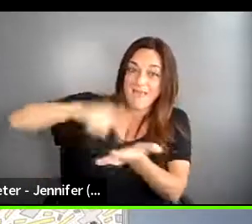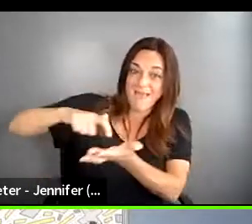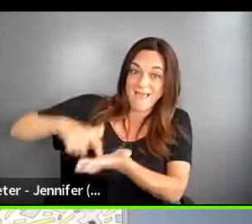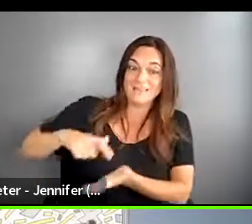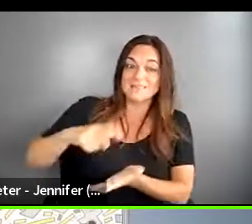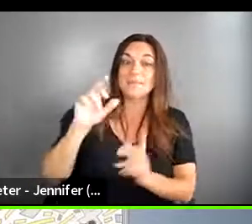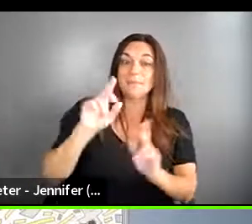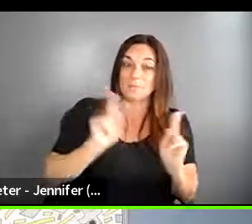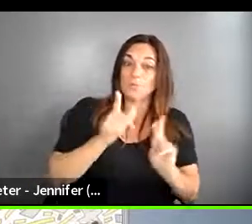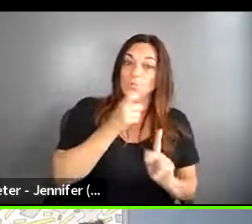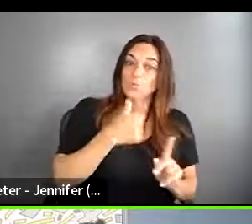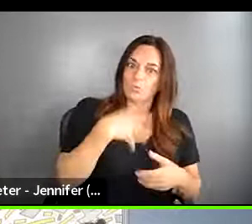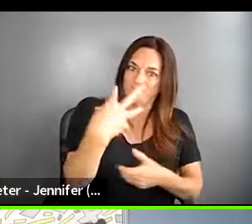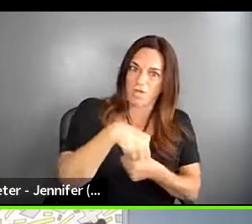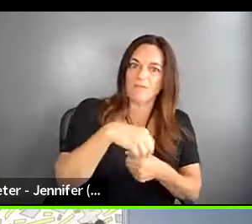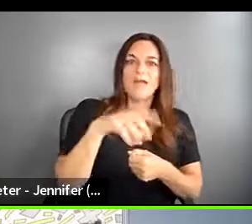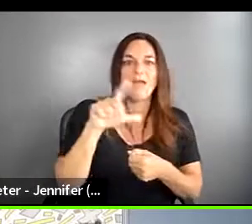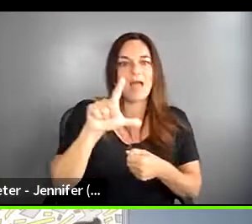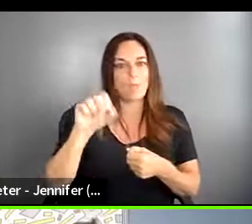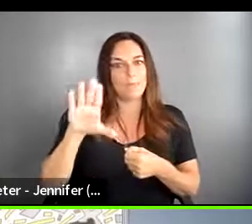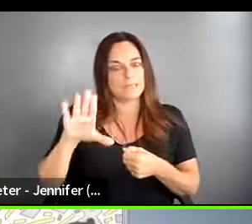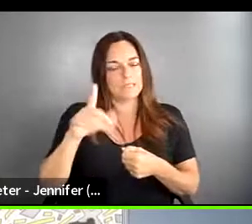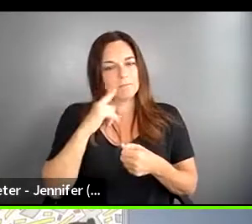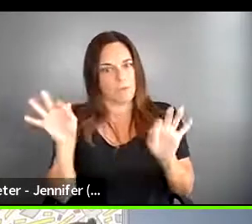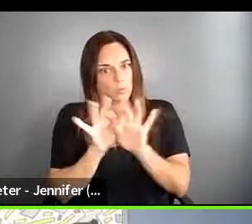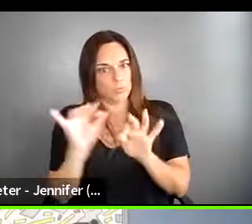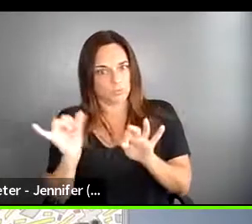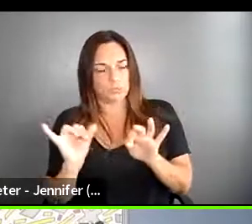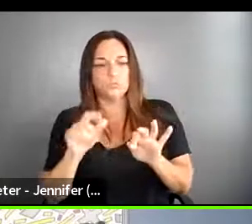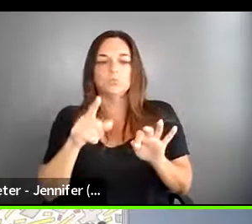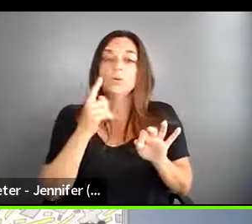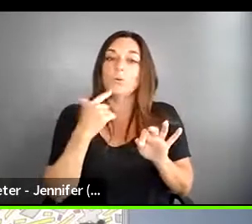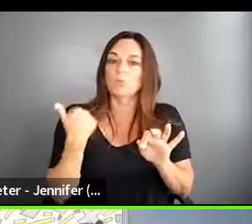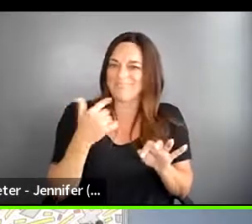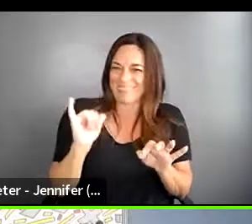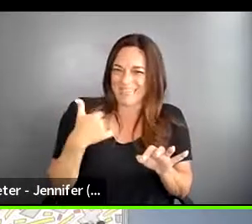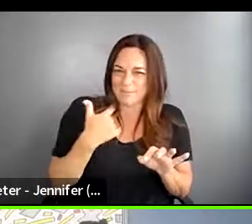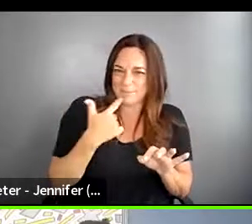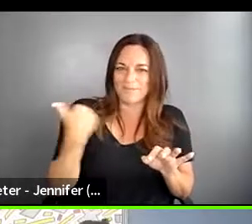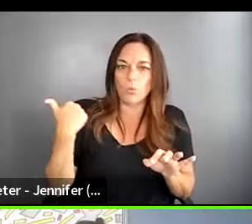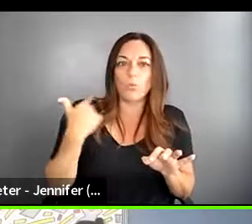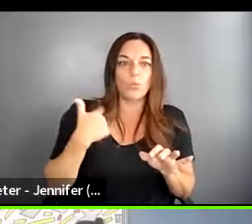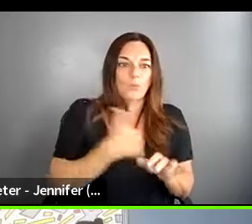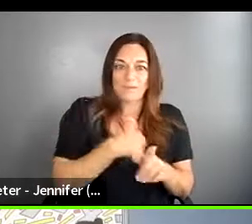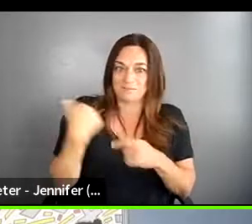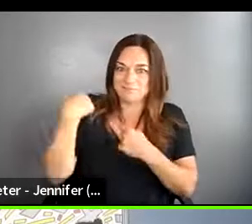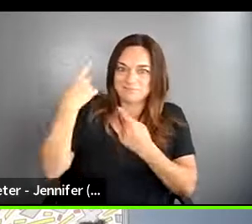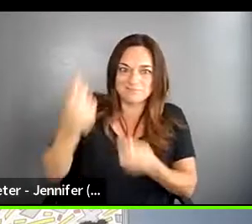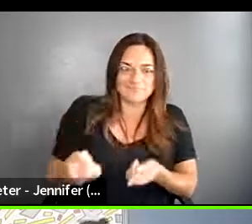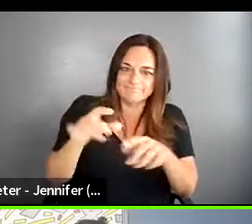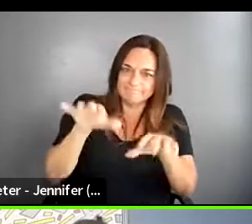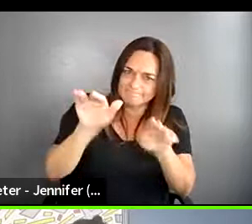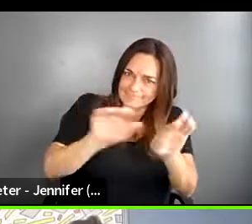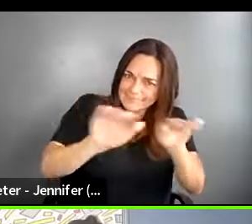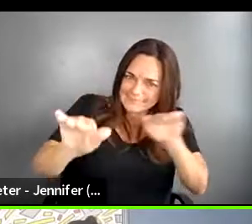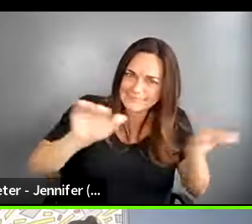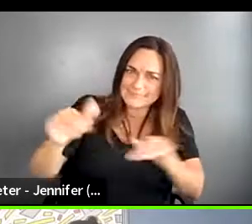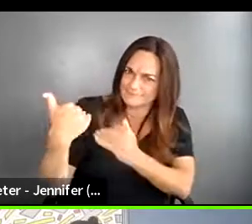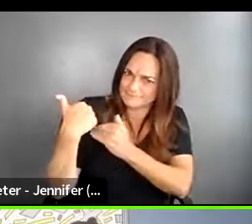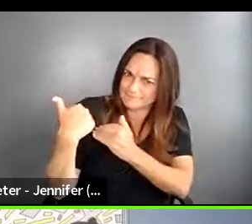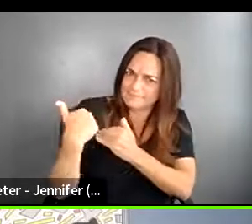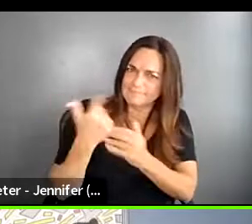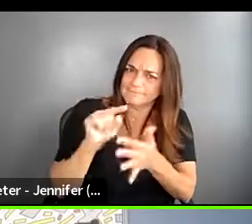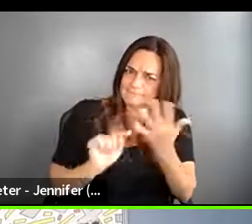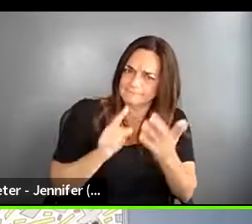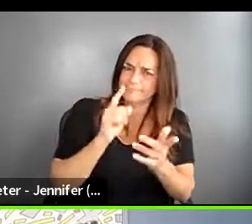the LOB is important, right? Like I said before, we have been able to elect folks and hold them accountable, and you all are fighting day